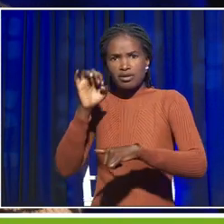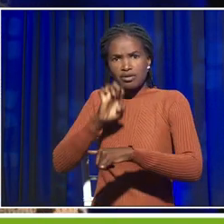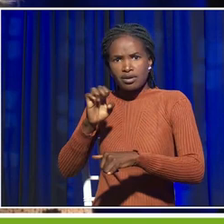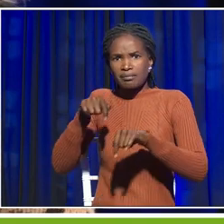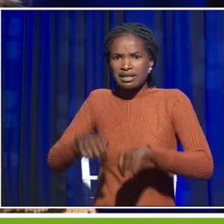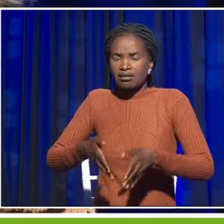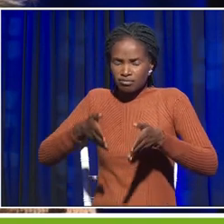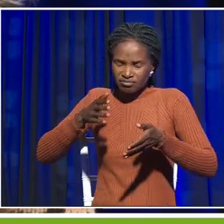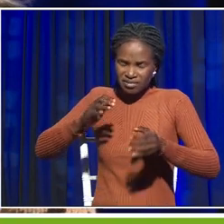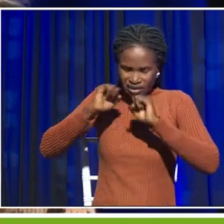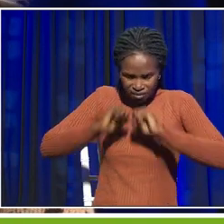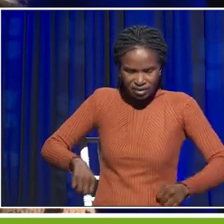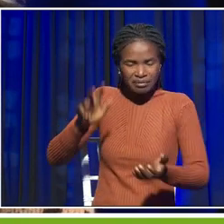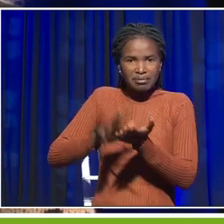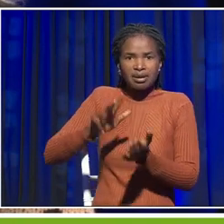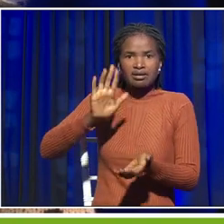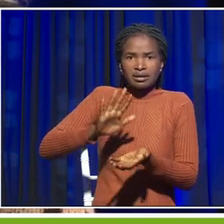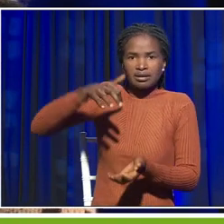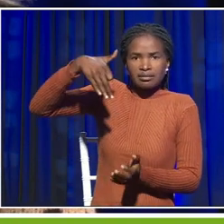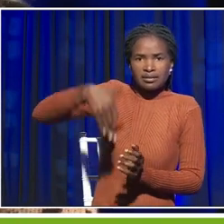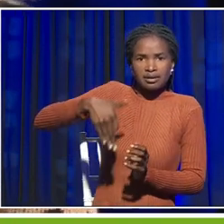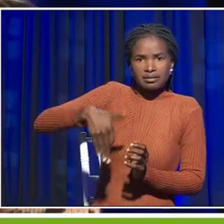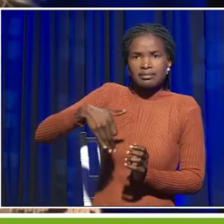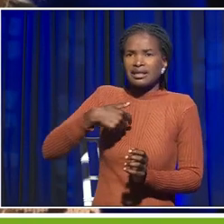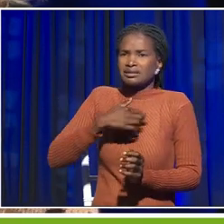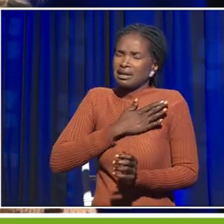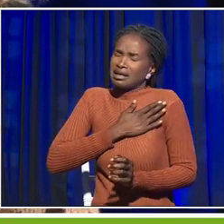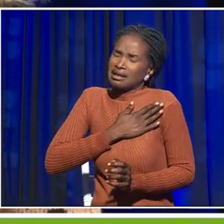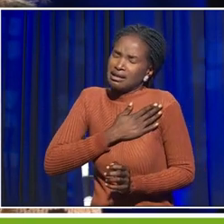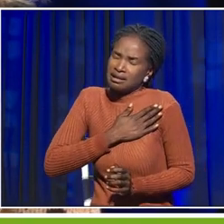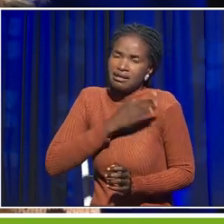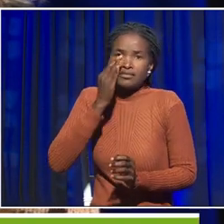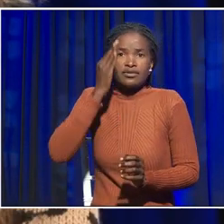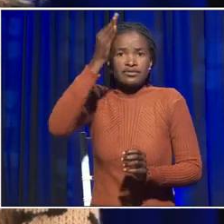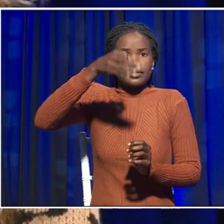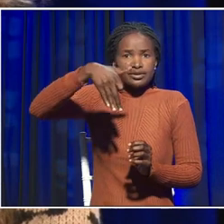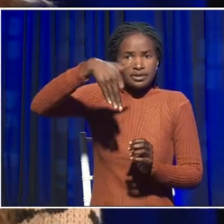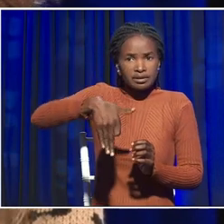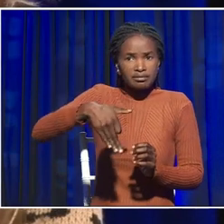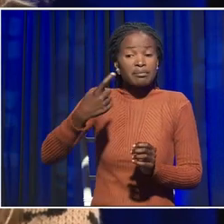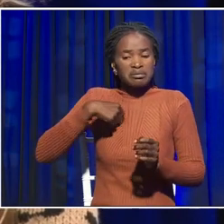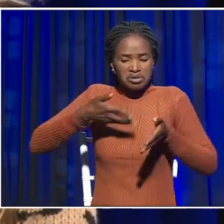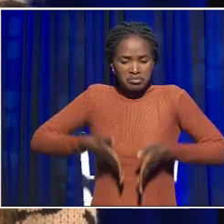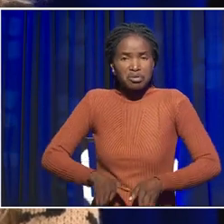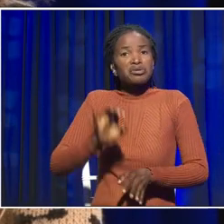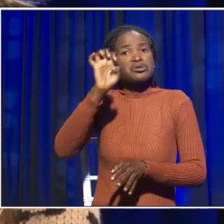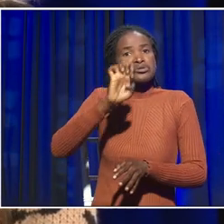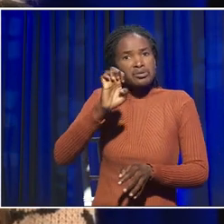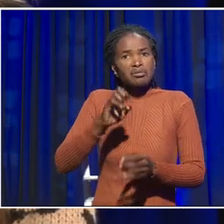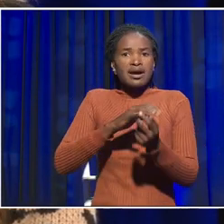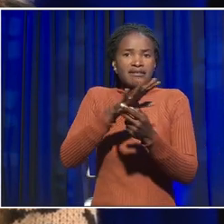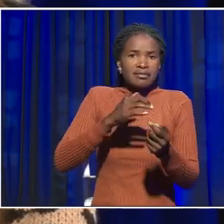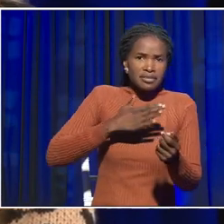adopted Namibian. Hence, also with you, I have at heart the future of the country and how my kids and our families